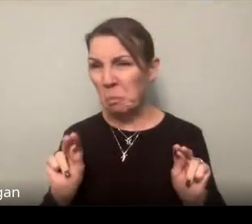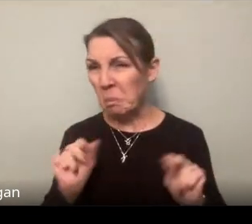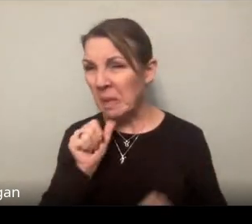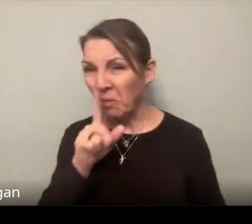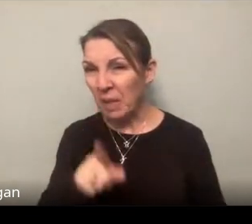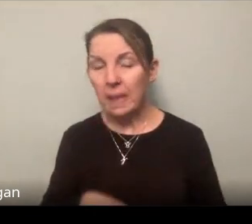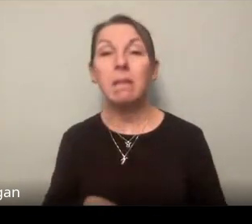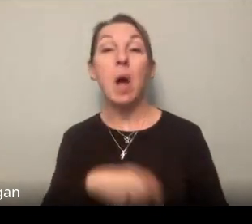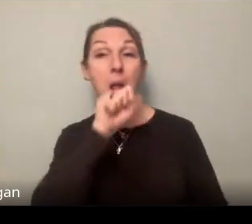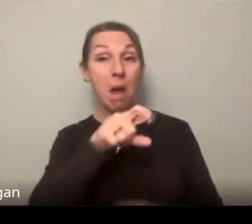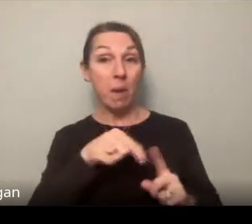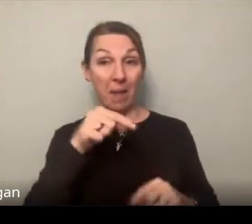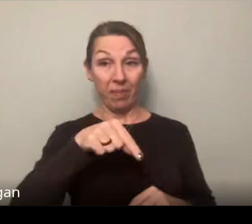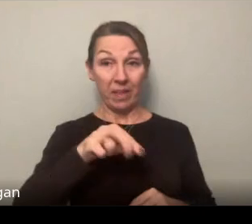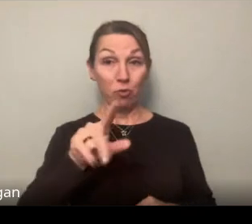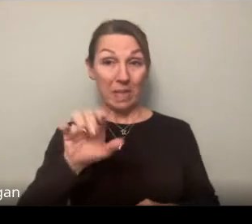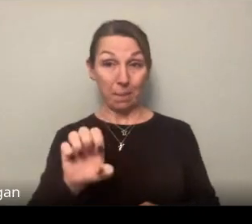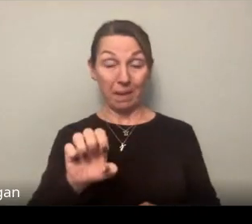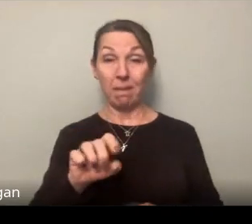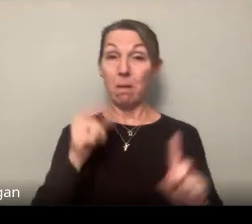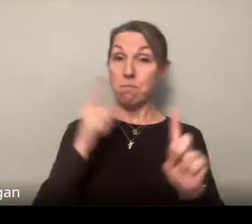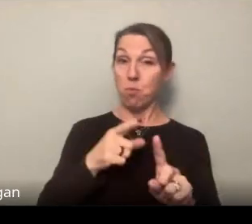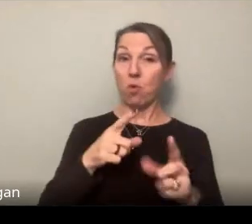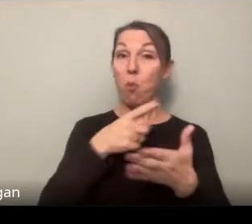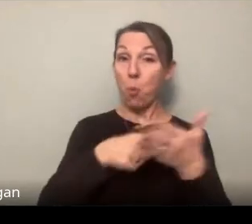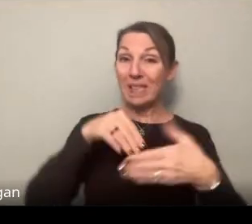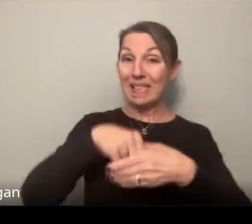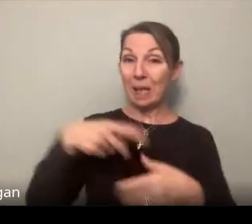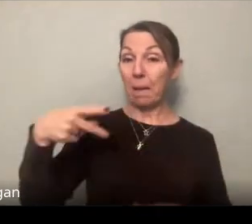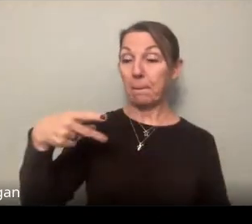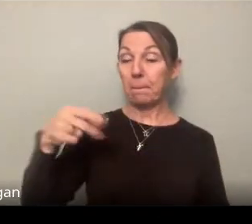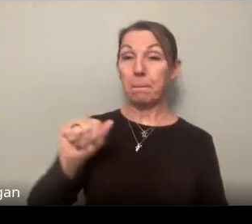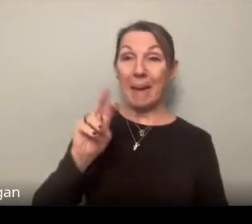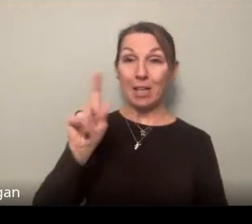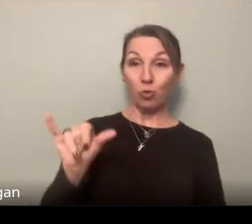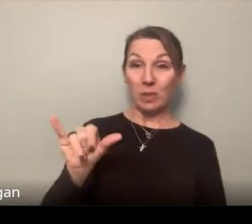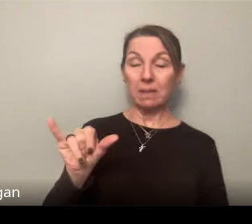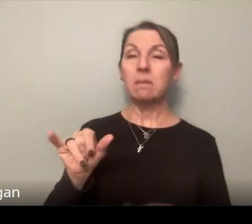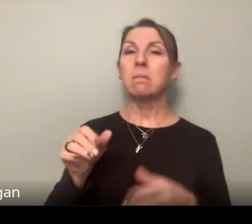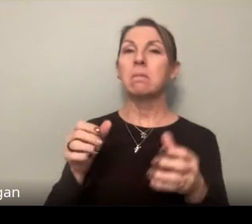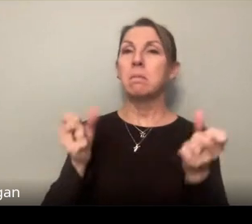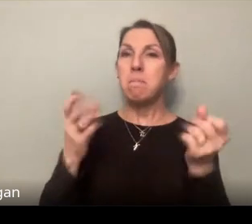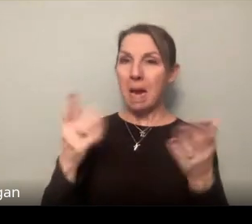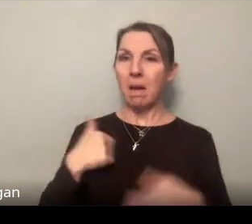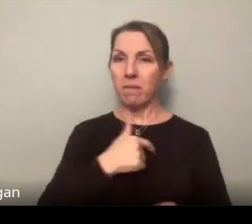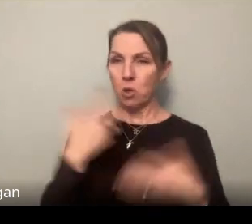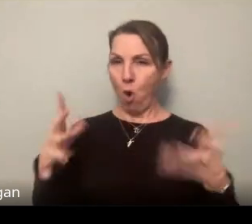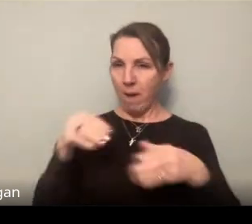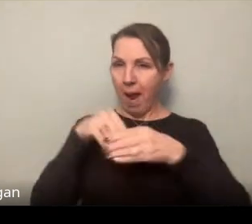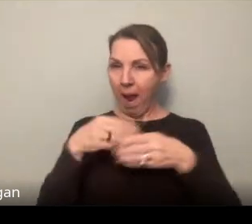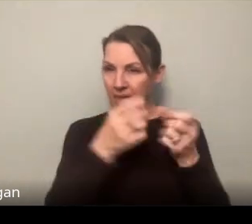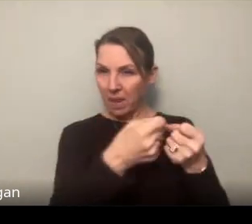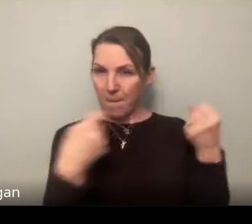What I love about this recipe and the whole point of doing what's in the pantry is this is stuff that almost all of us have in our